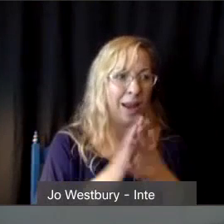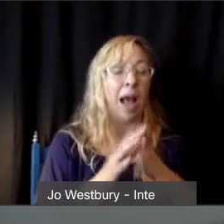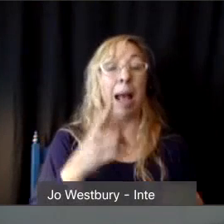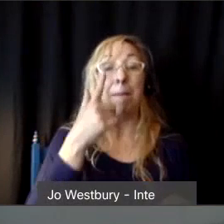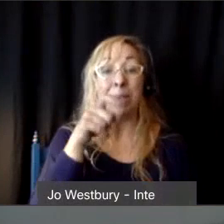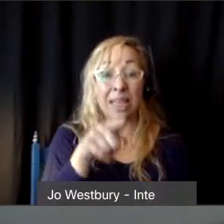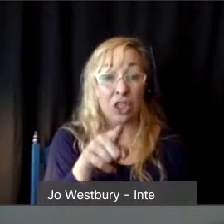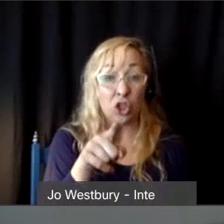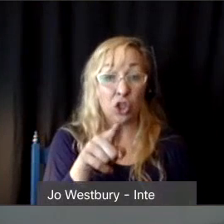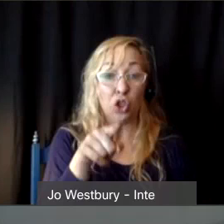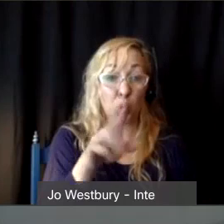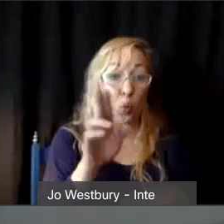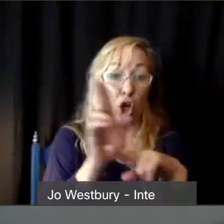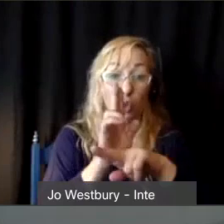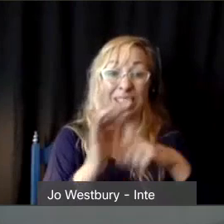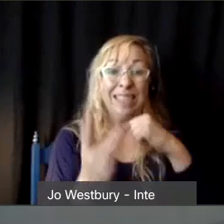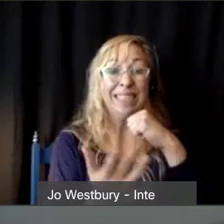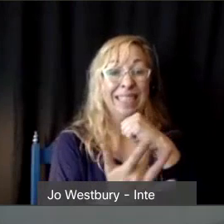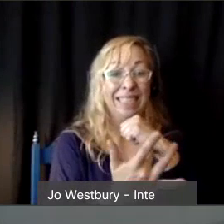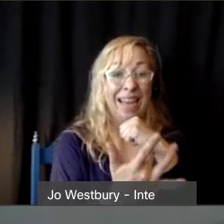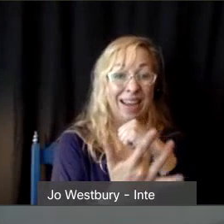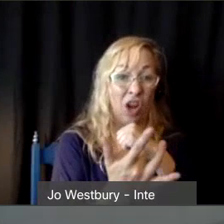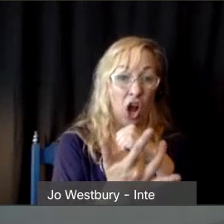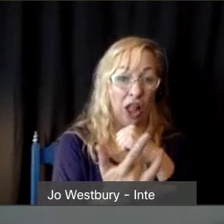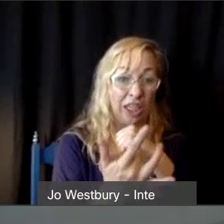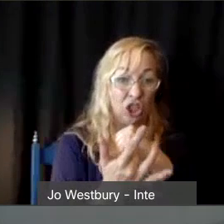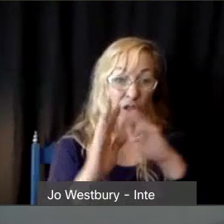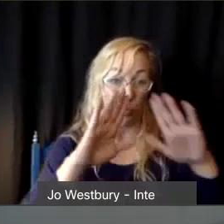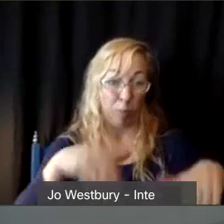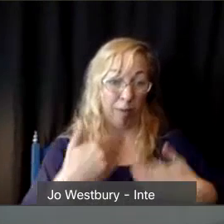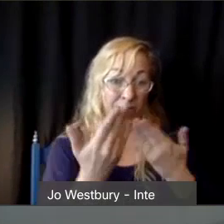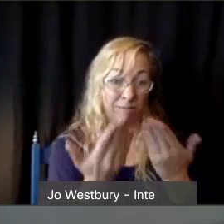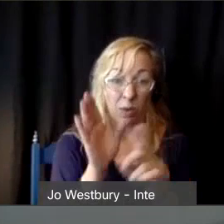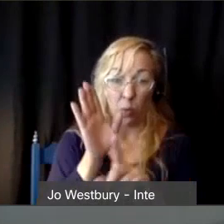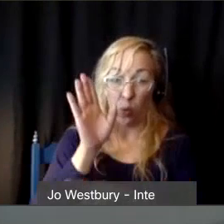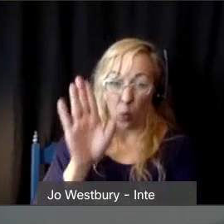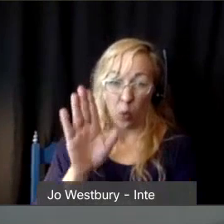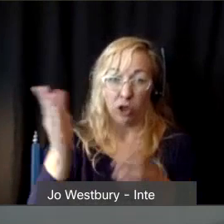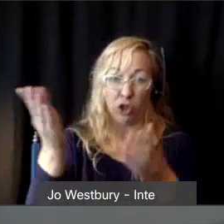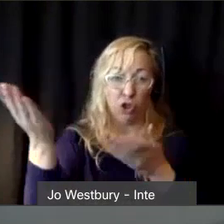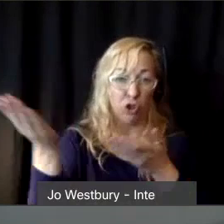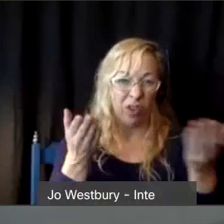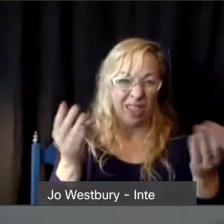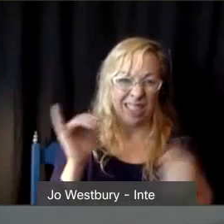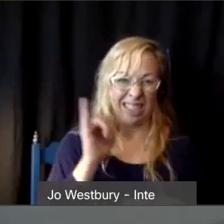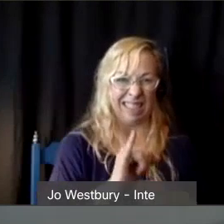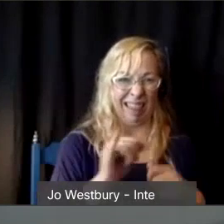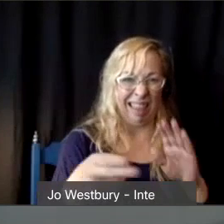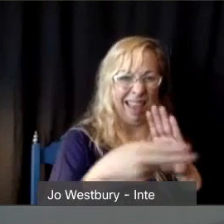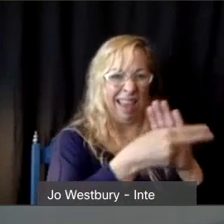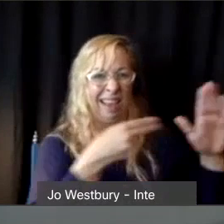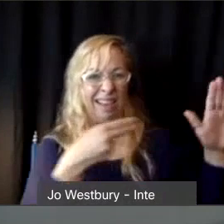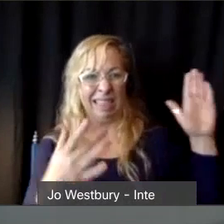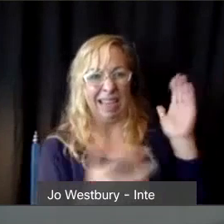because you're using technology to provide your service, does that qualify as a technology